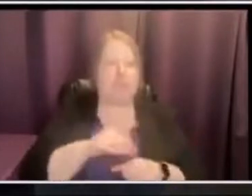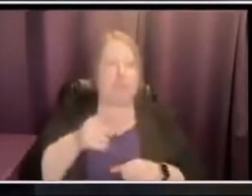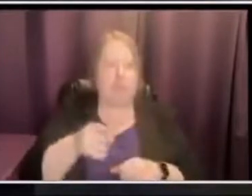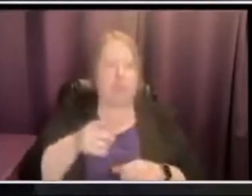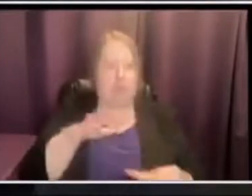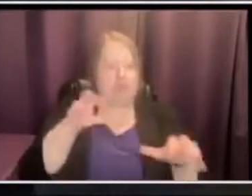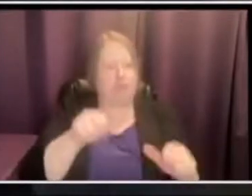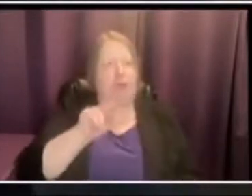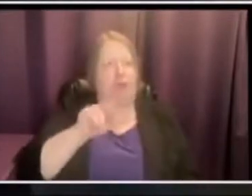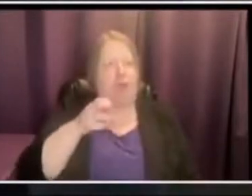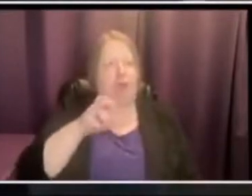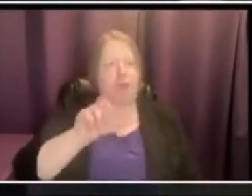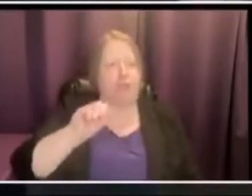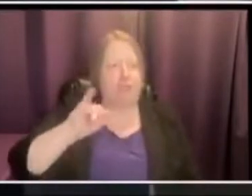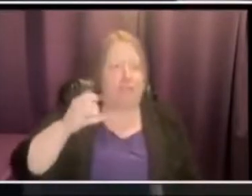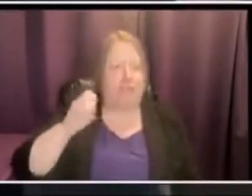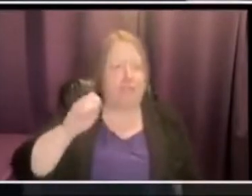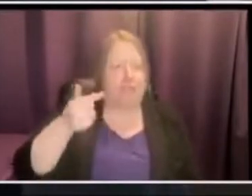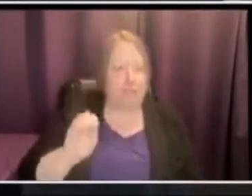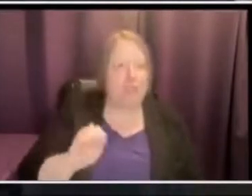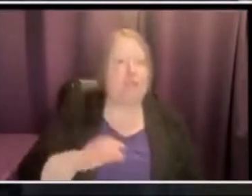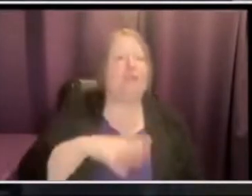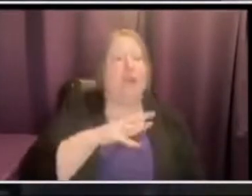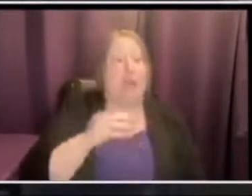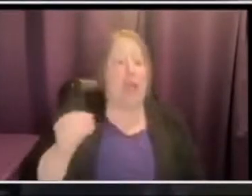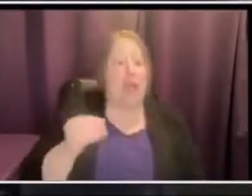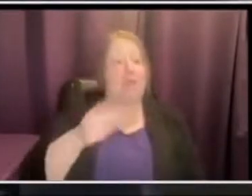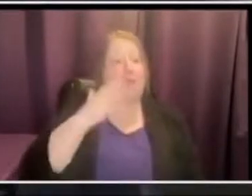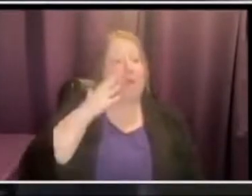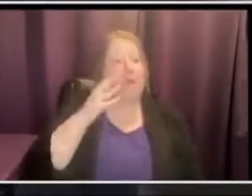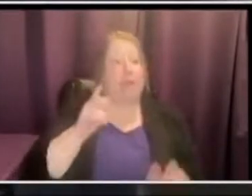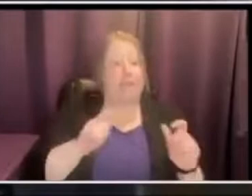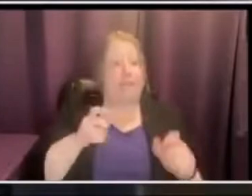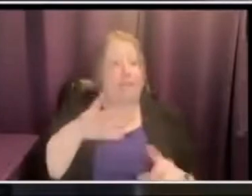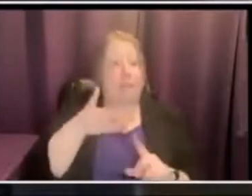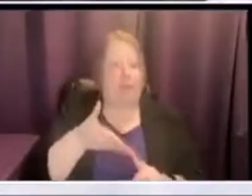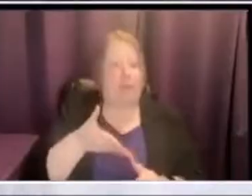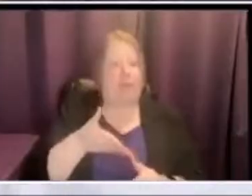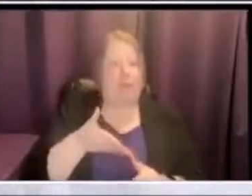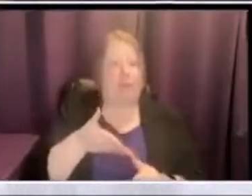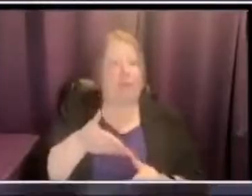me say, you can logistically get people there as you make the plan.